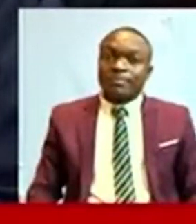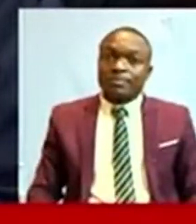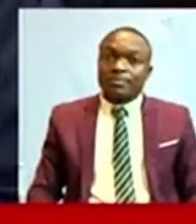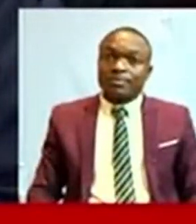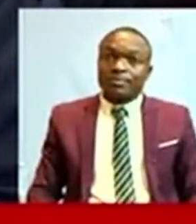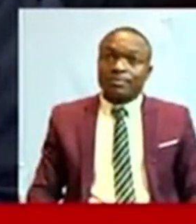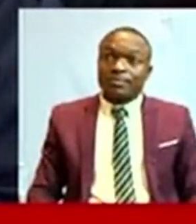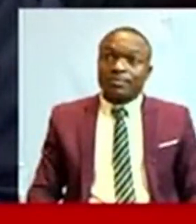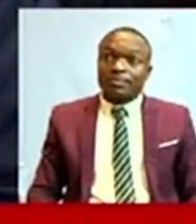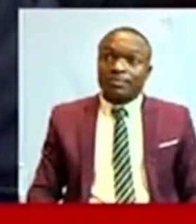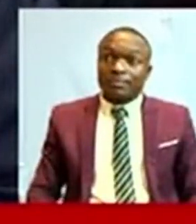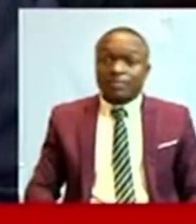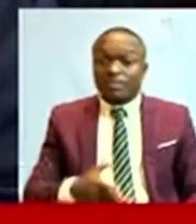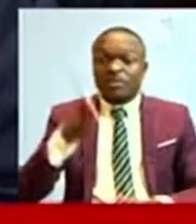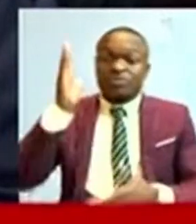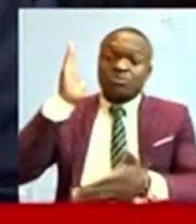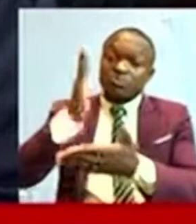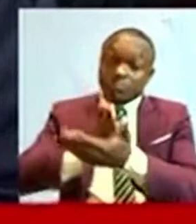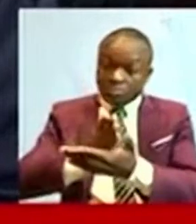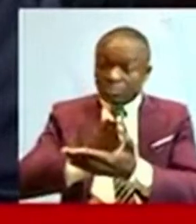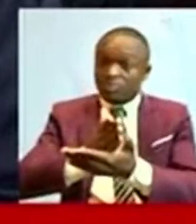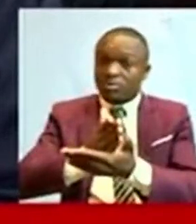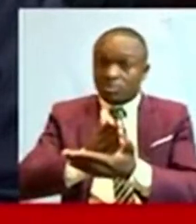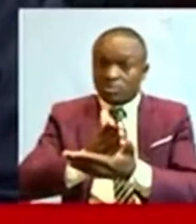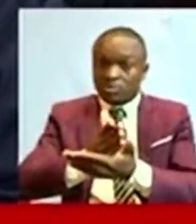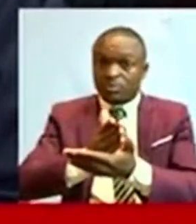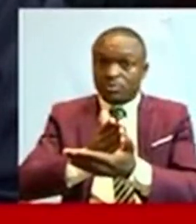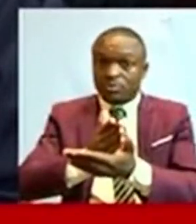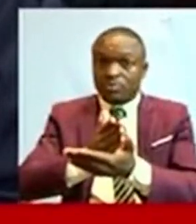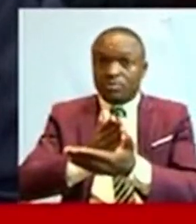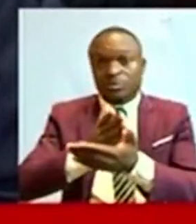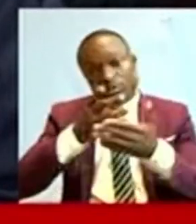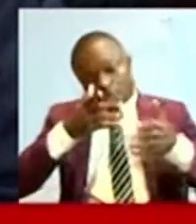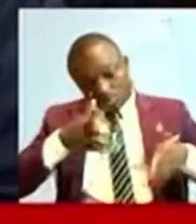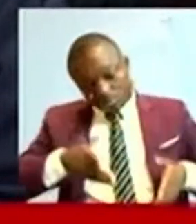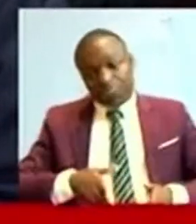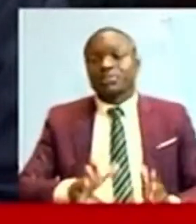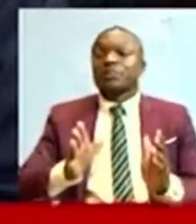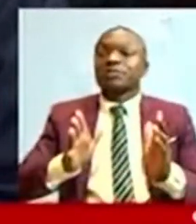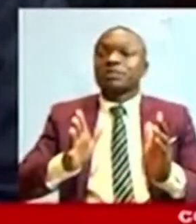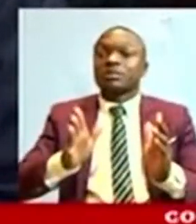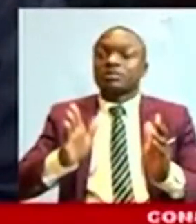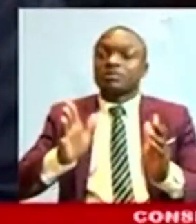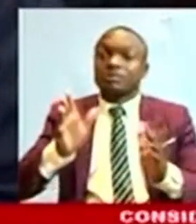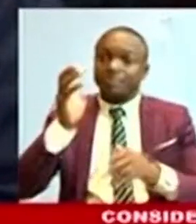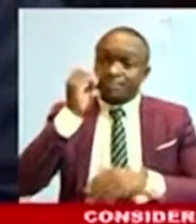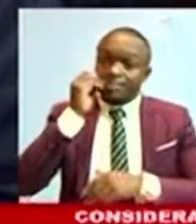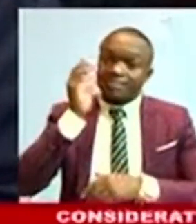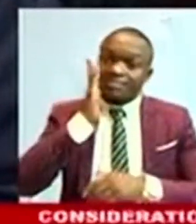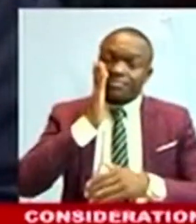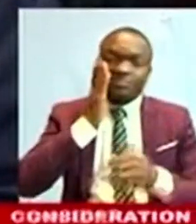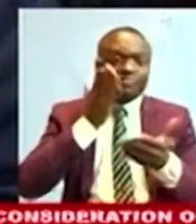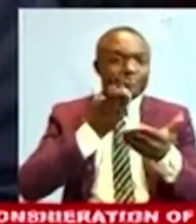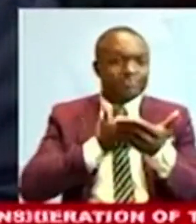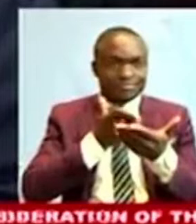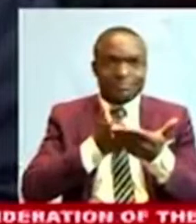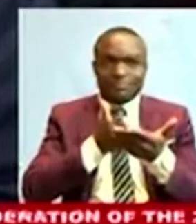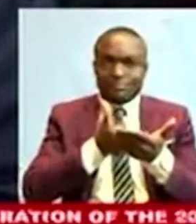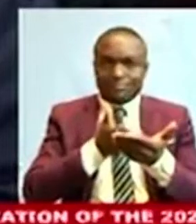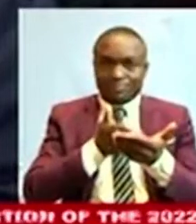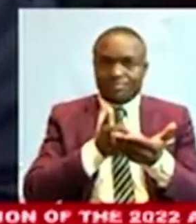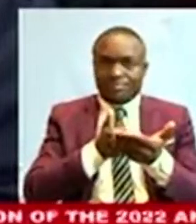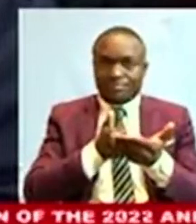stop them from avoiding antenatal and giving birth from homes. And this, they have met